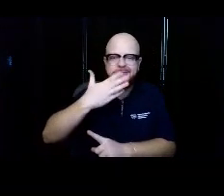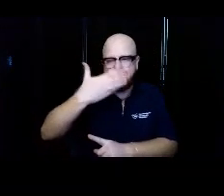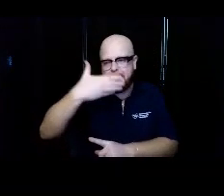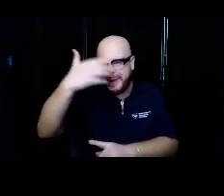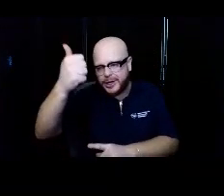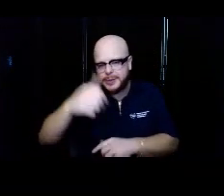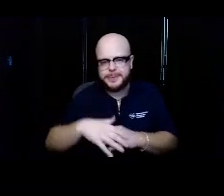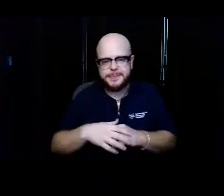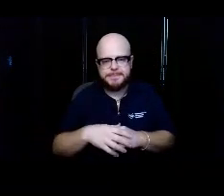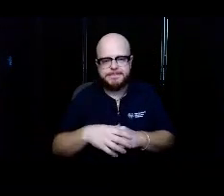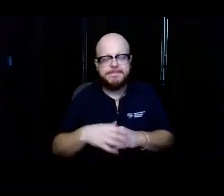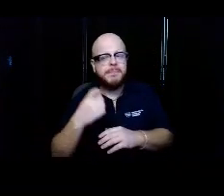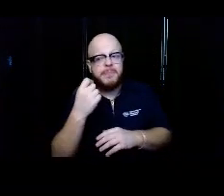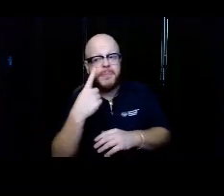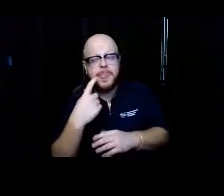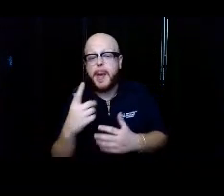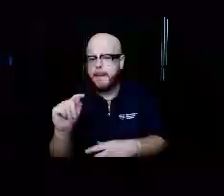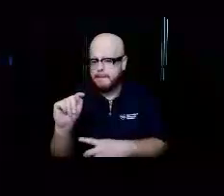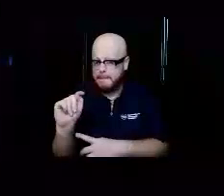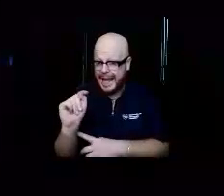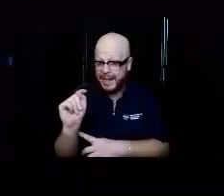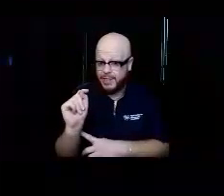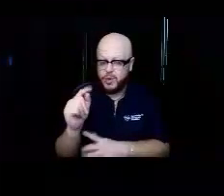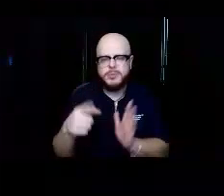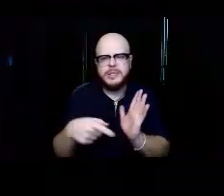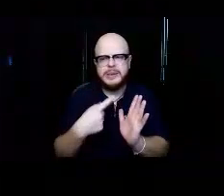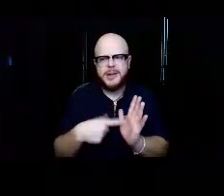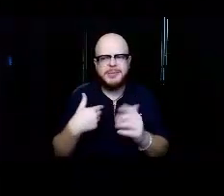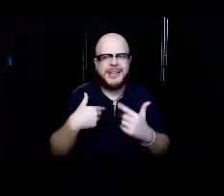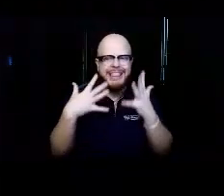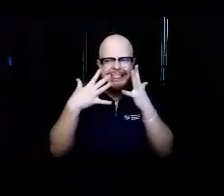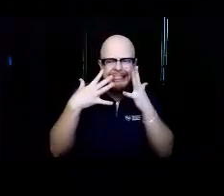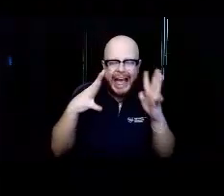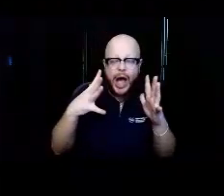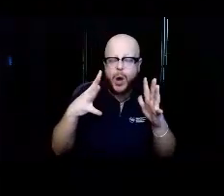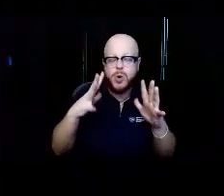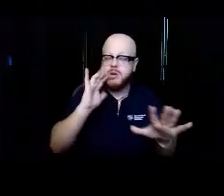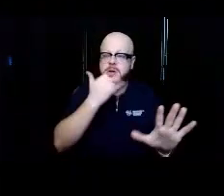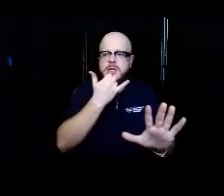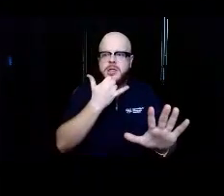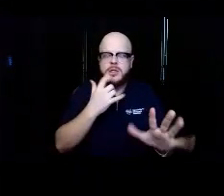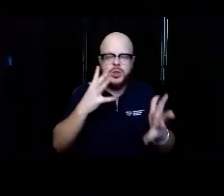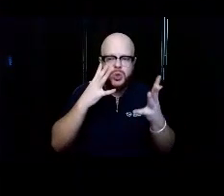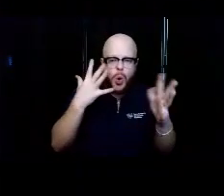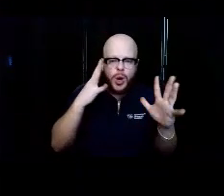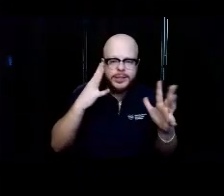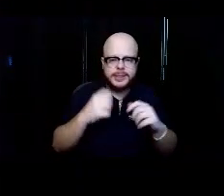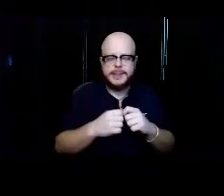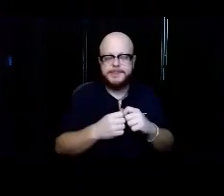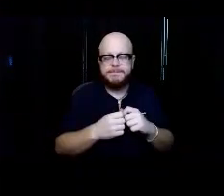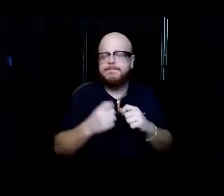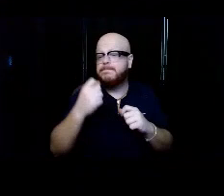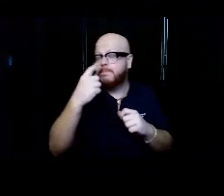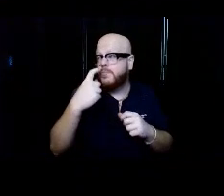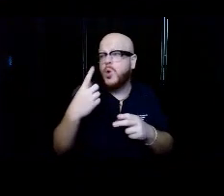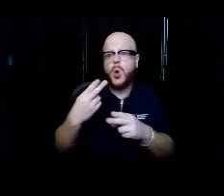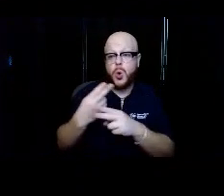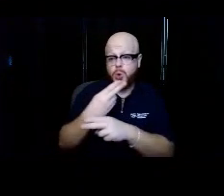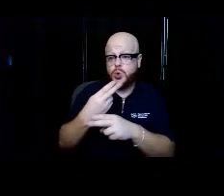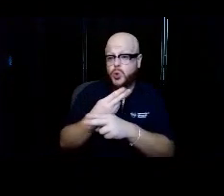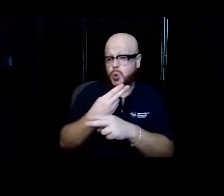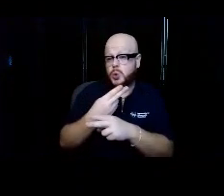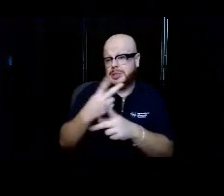here's some ideas to make these spaces sensory friendly. Use signage to inform individuals about automatic features so